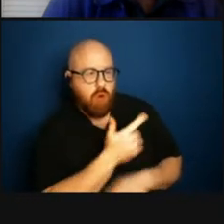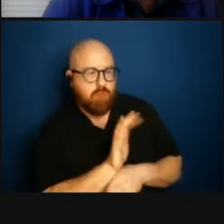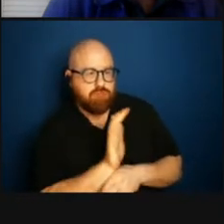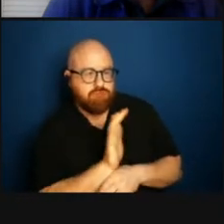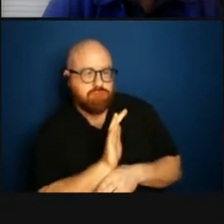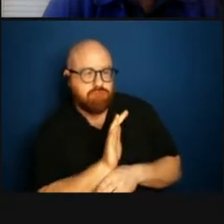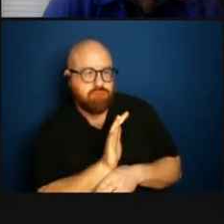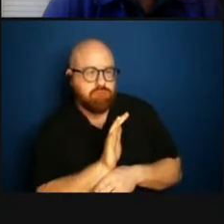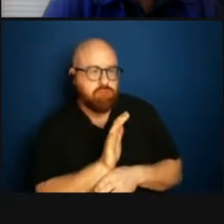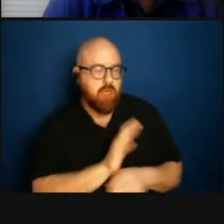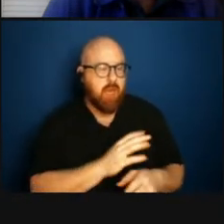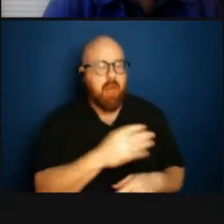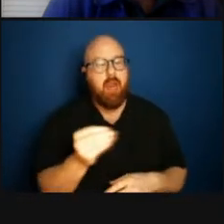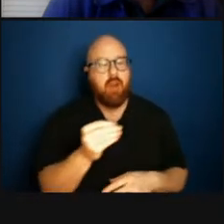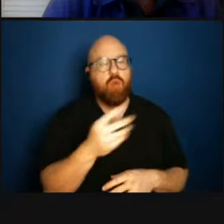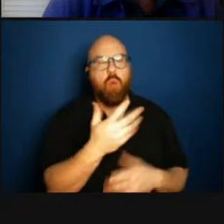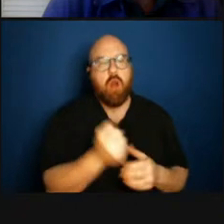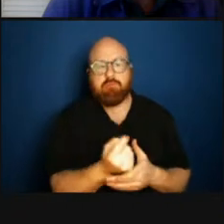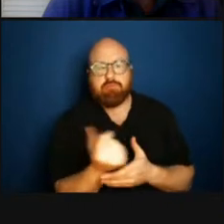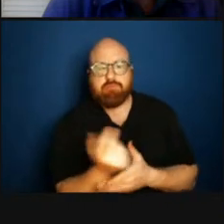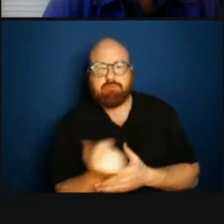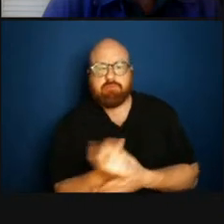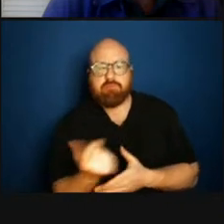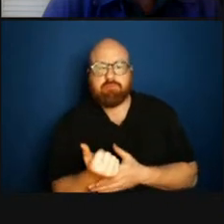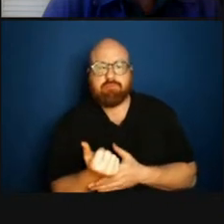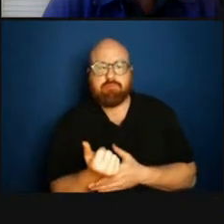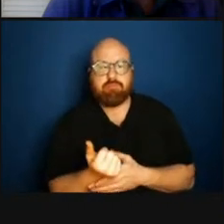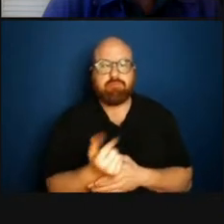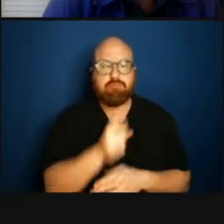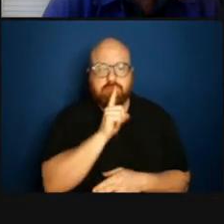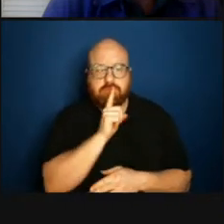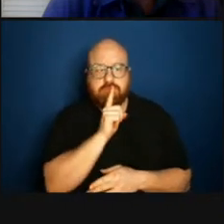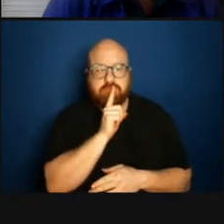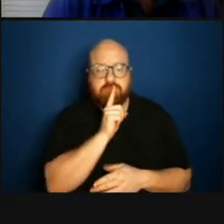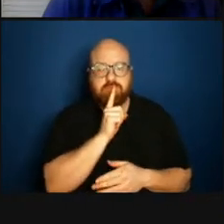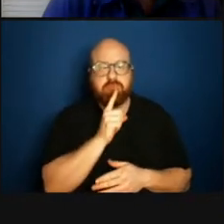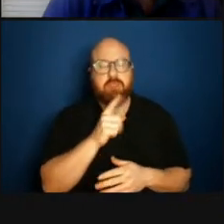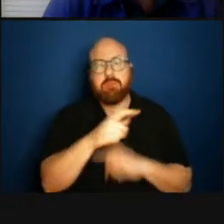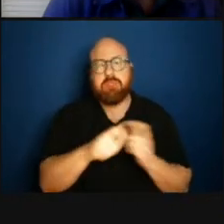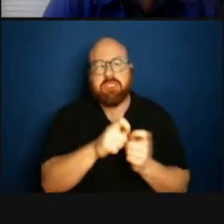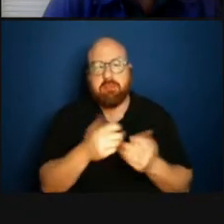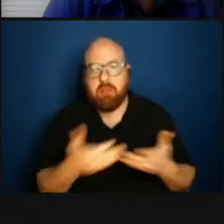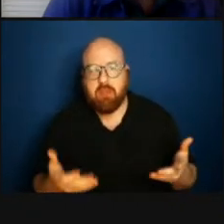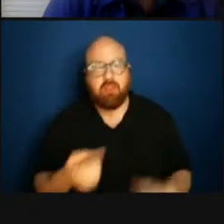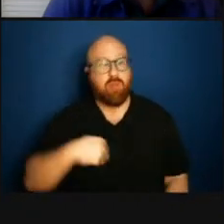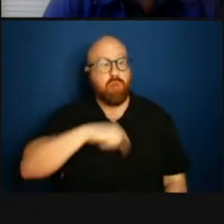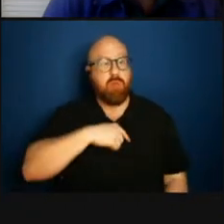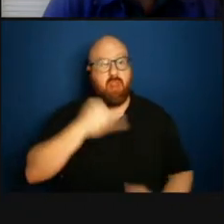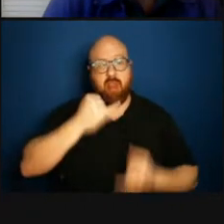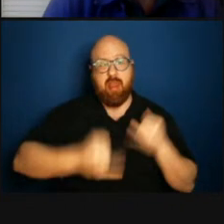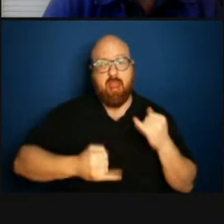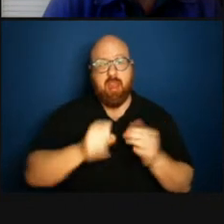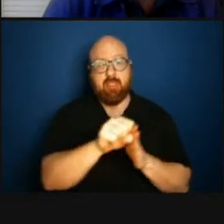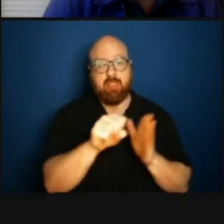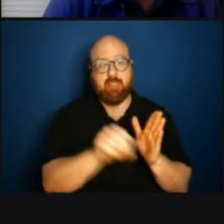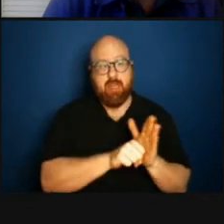but they didn't end until 1981. We were the last state to have a censorship board. Next.